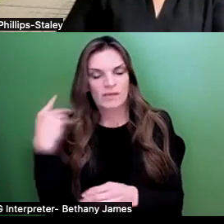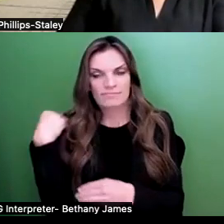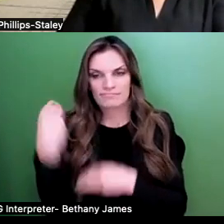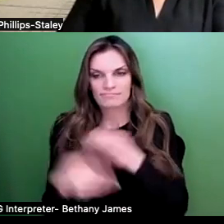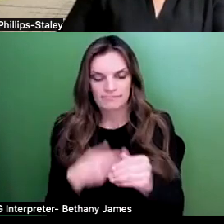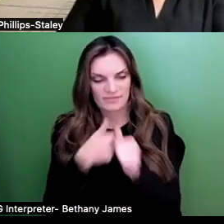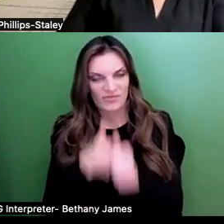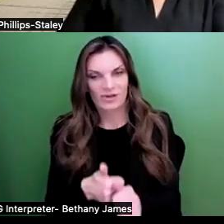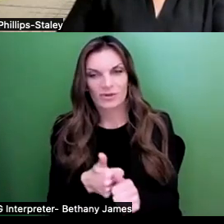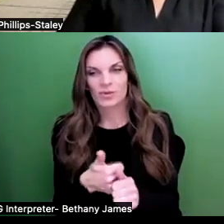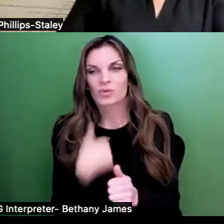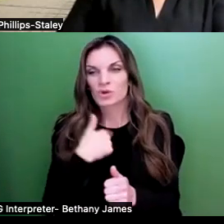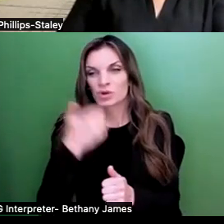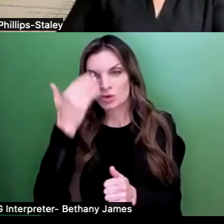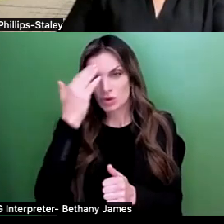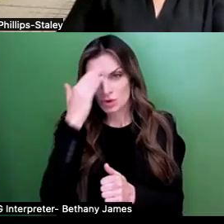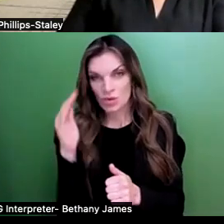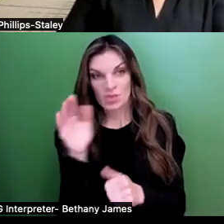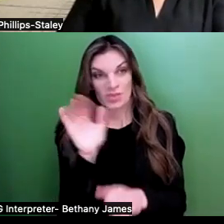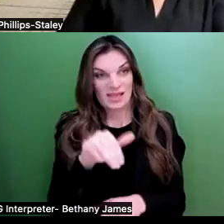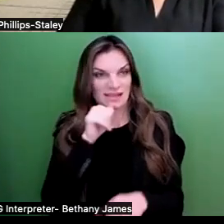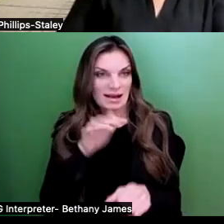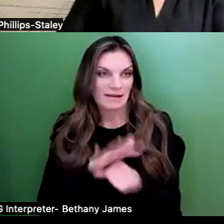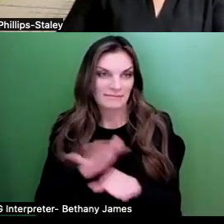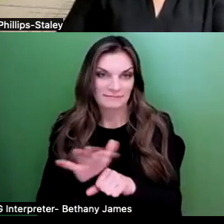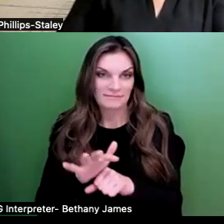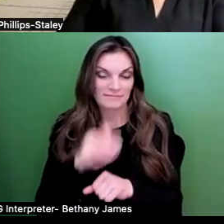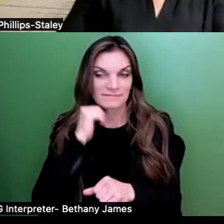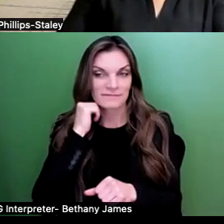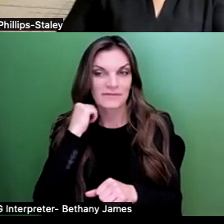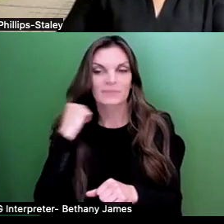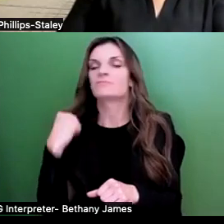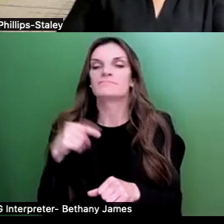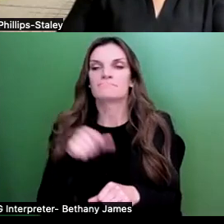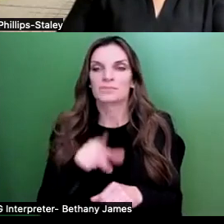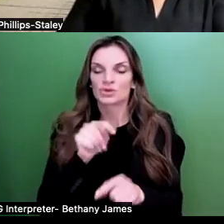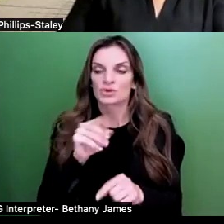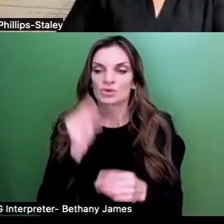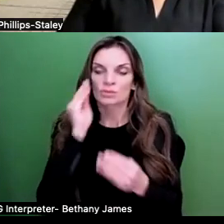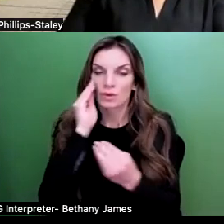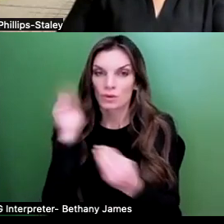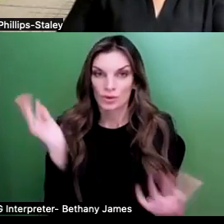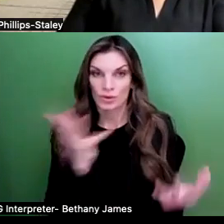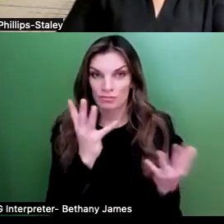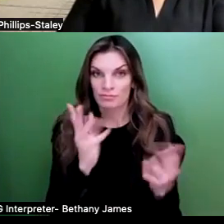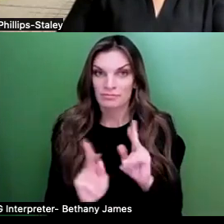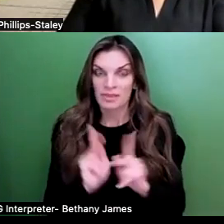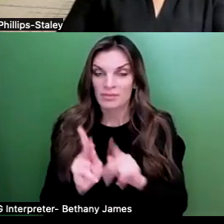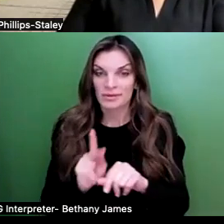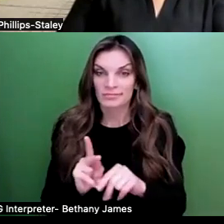those kind of notices weren't enough to alert people to